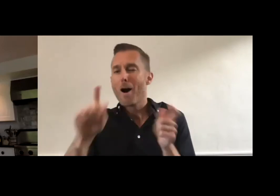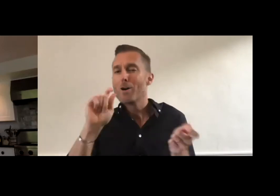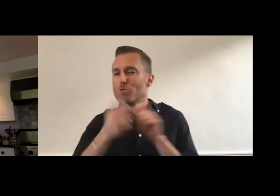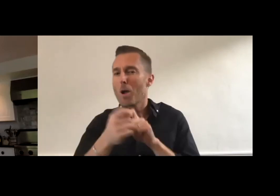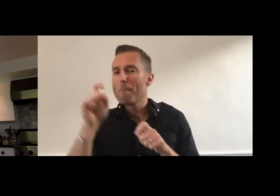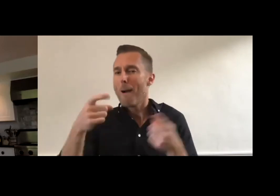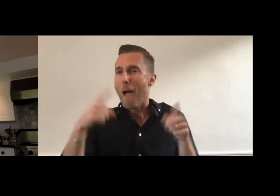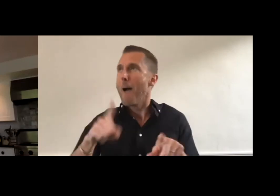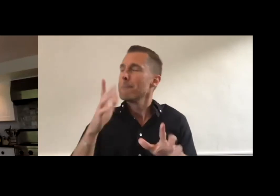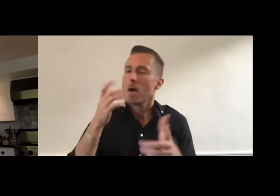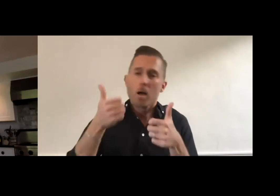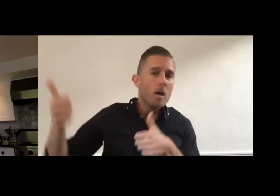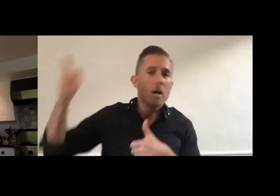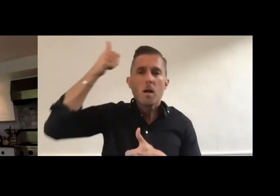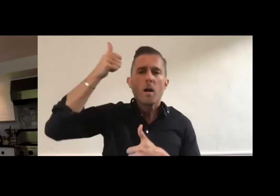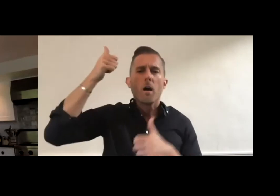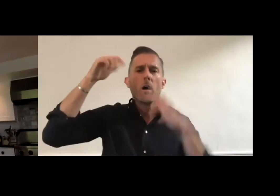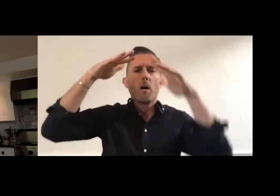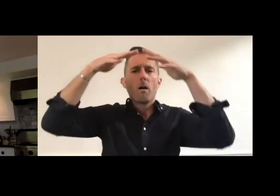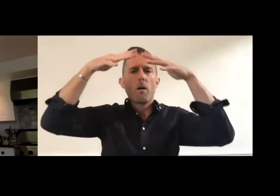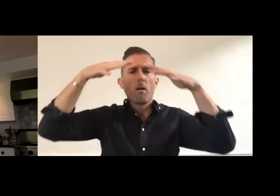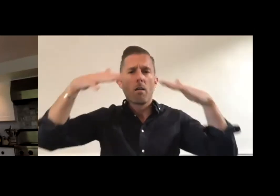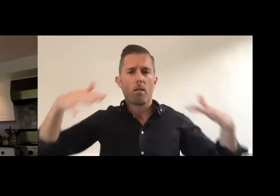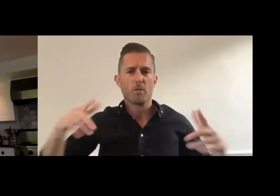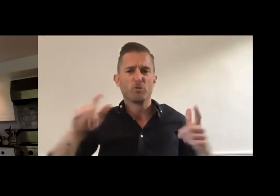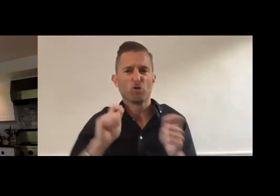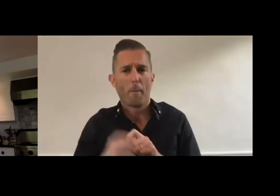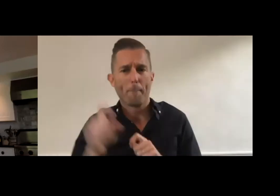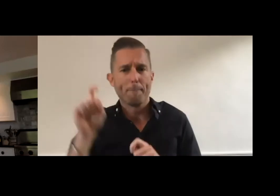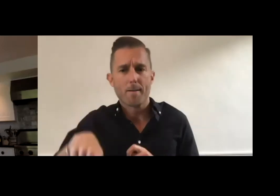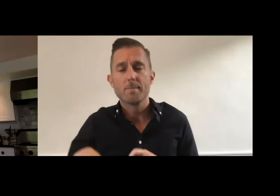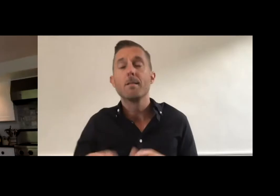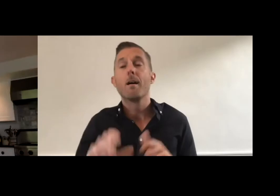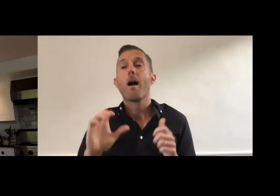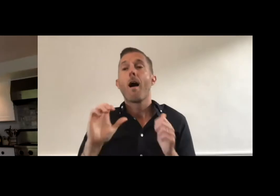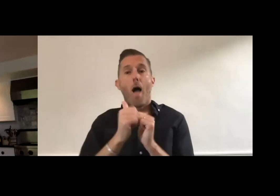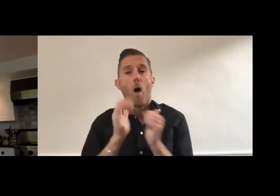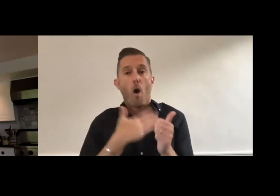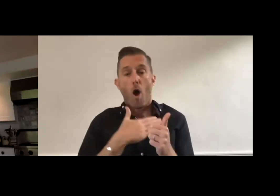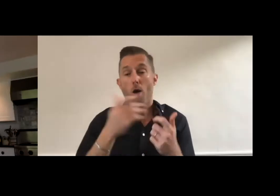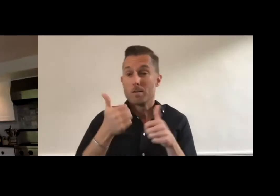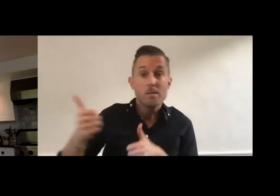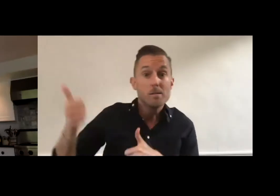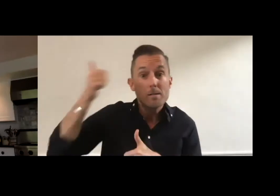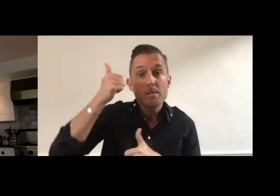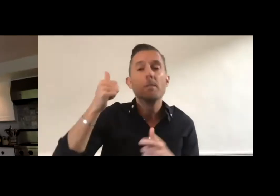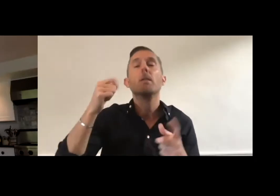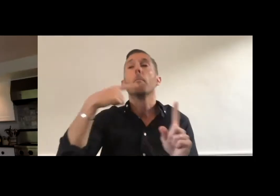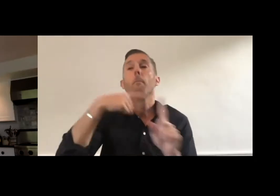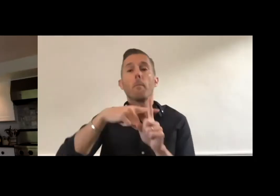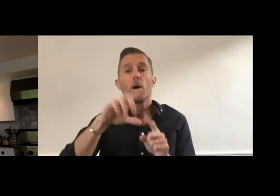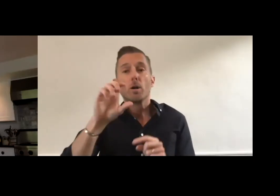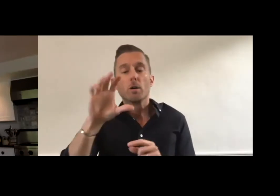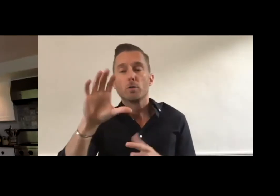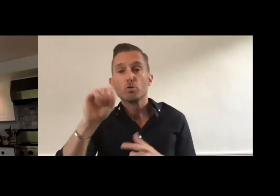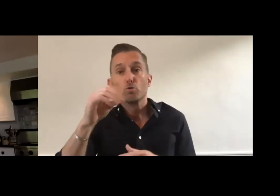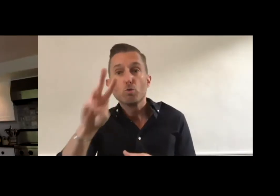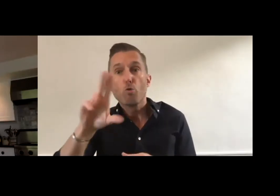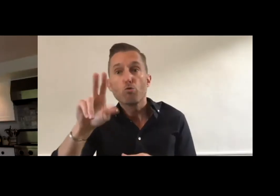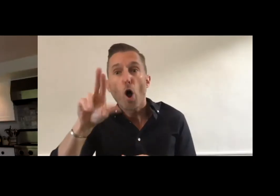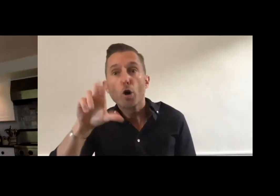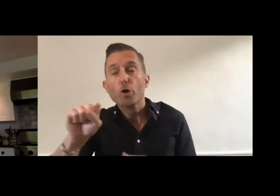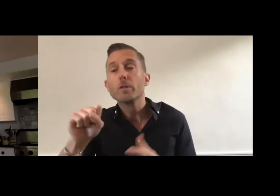level. How are network and studio executives, showrunners, and writers and actors working to encourage more